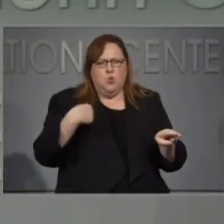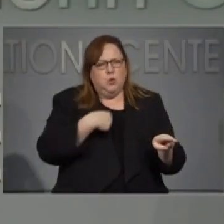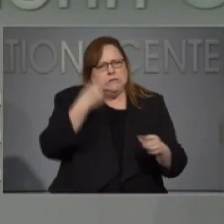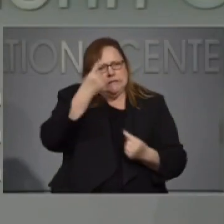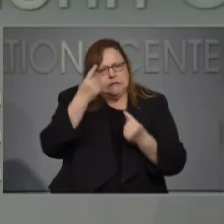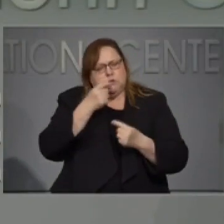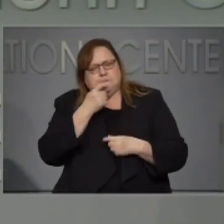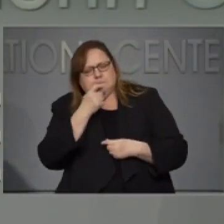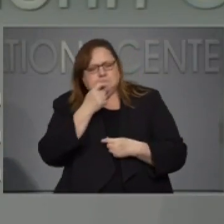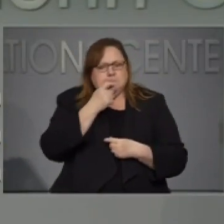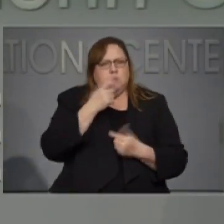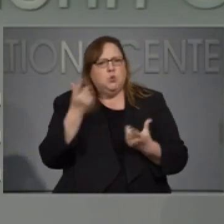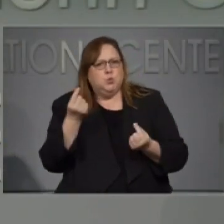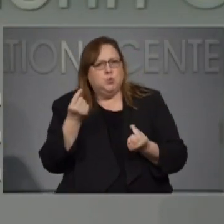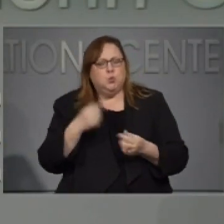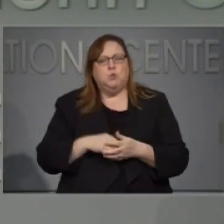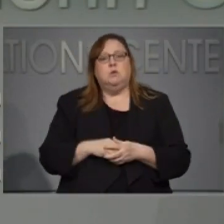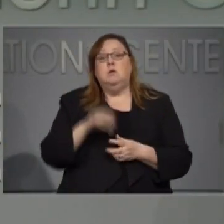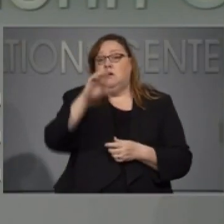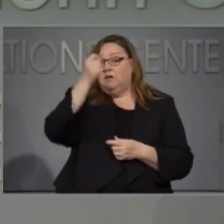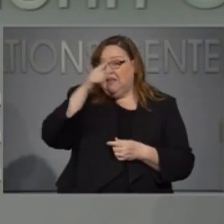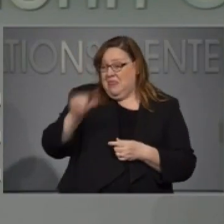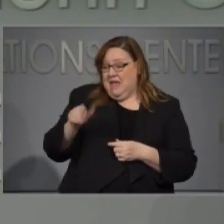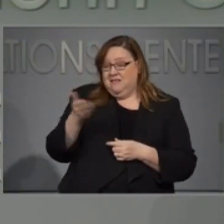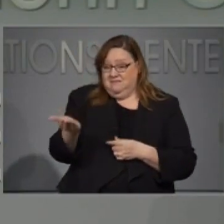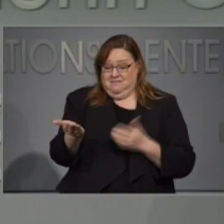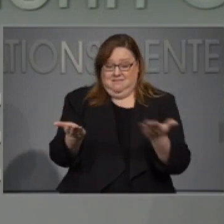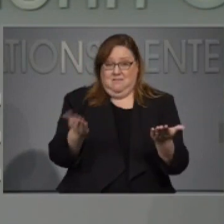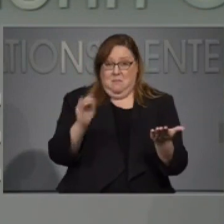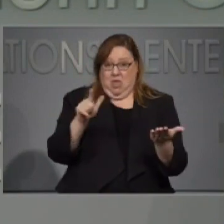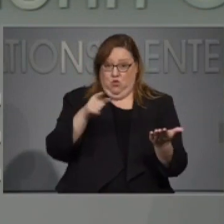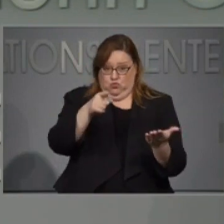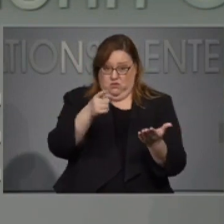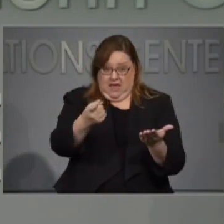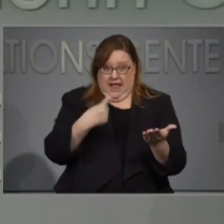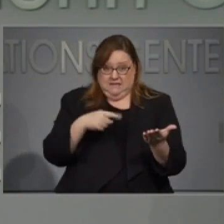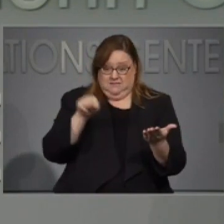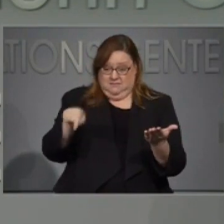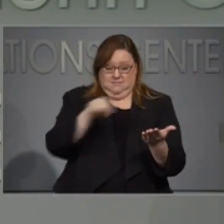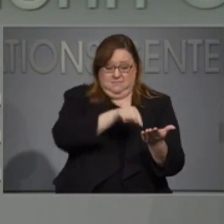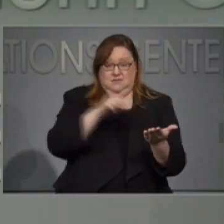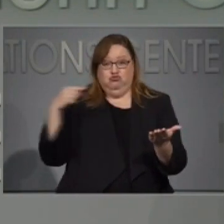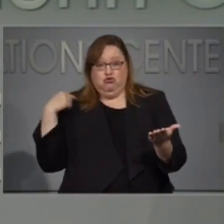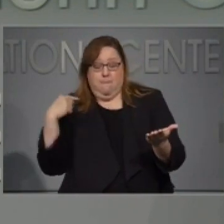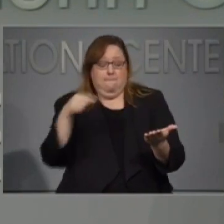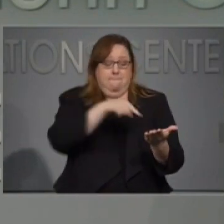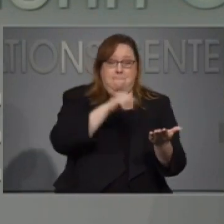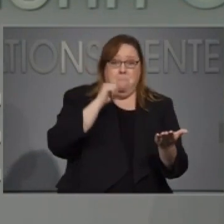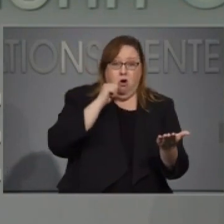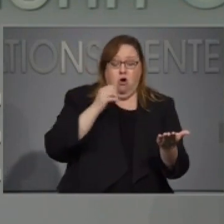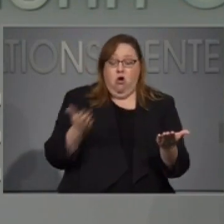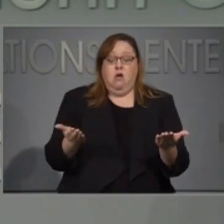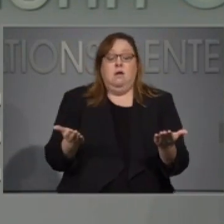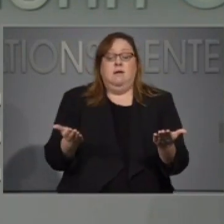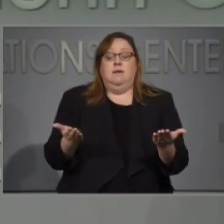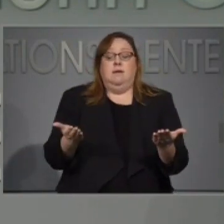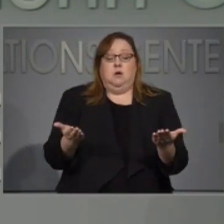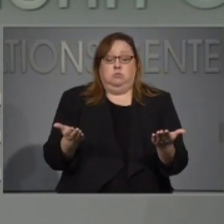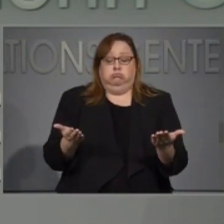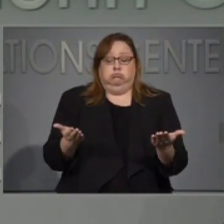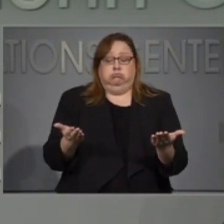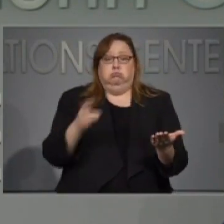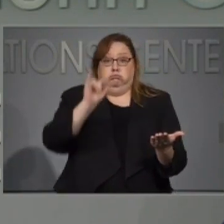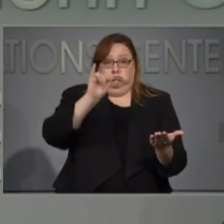real problem with this legislation is that if, for example, we do have a surge